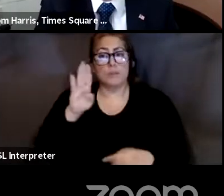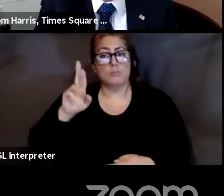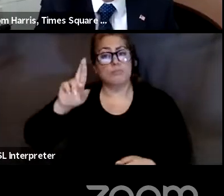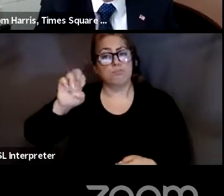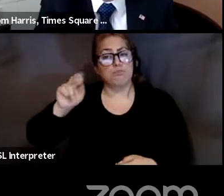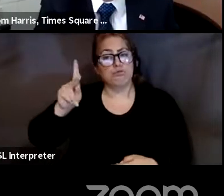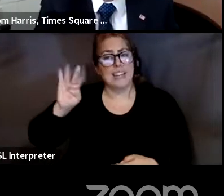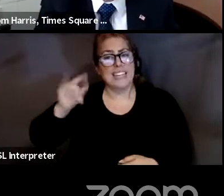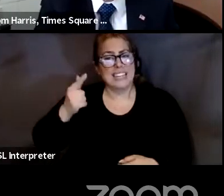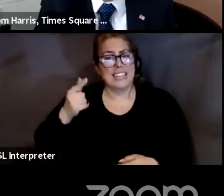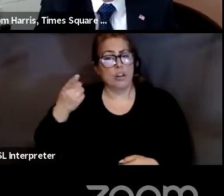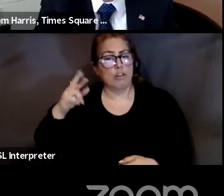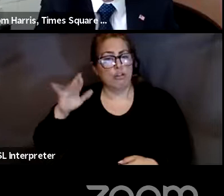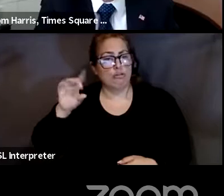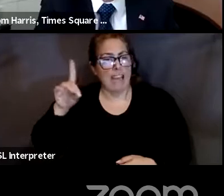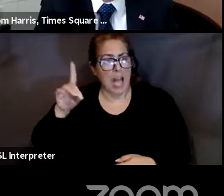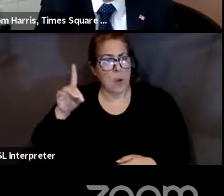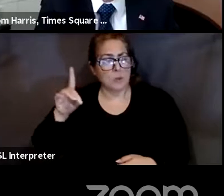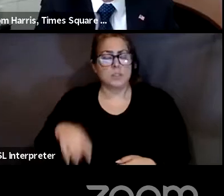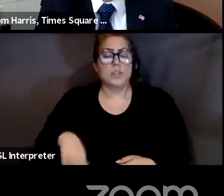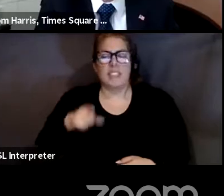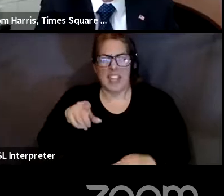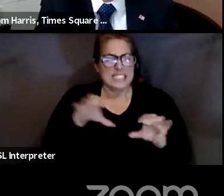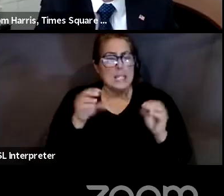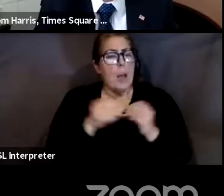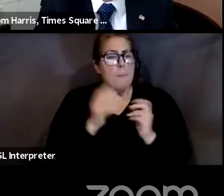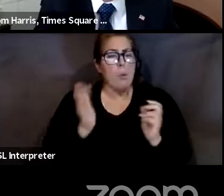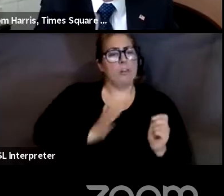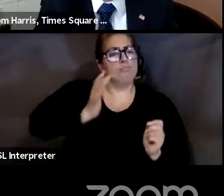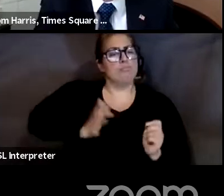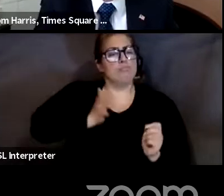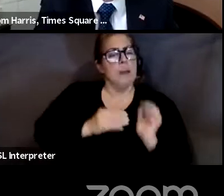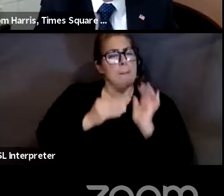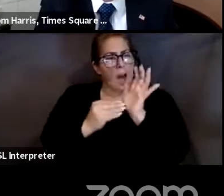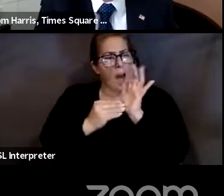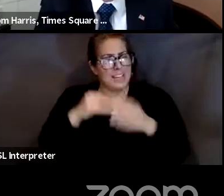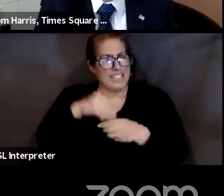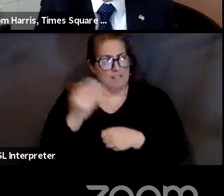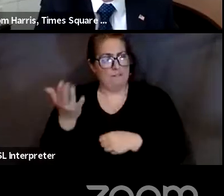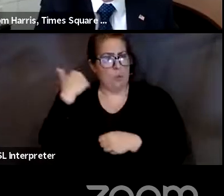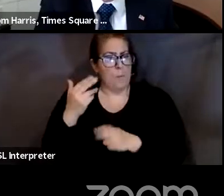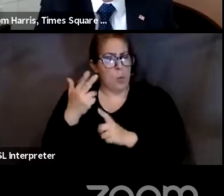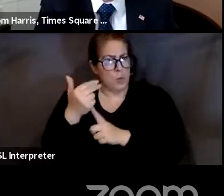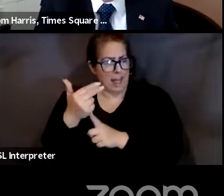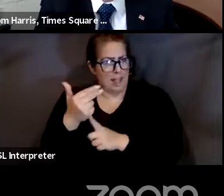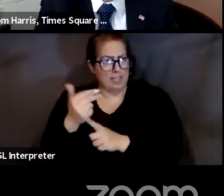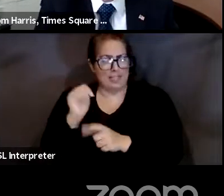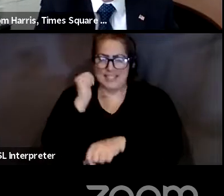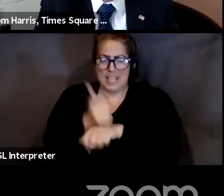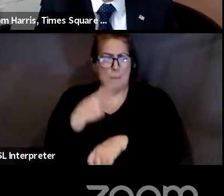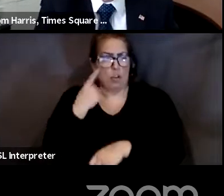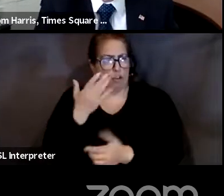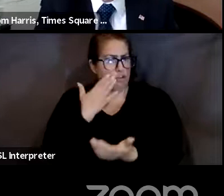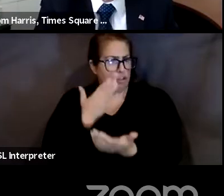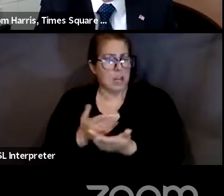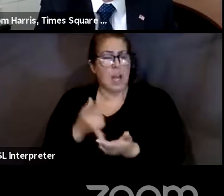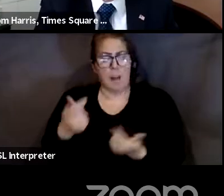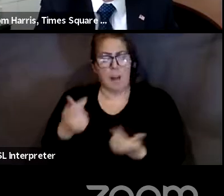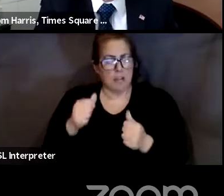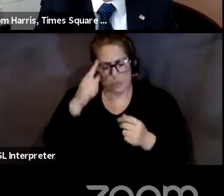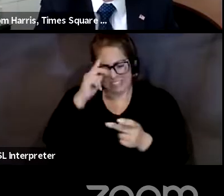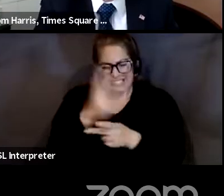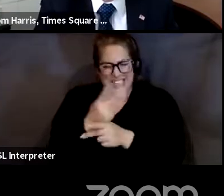dwelling in a, I believe, a former hotel. And what I've kept trying to find was how cost effective it is with